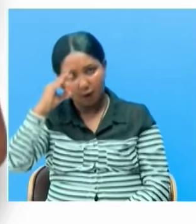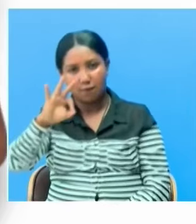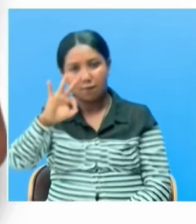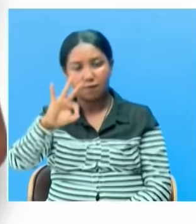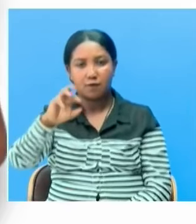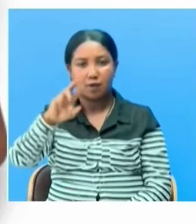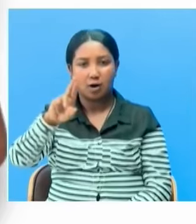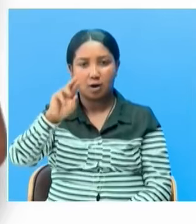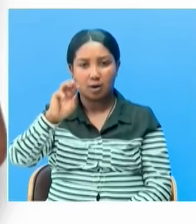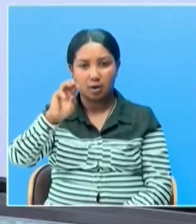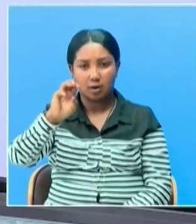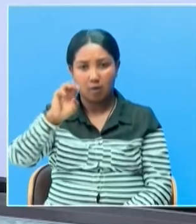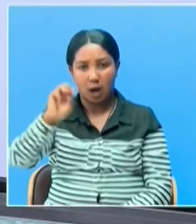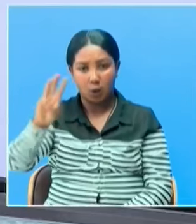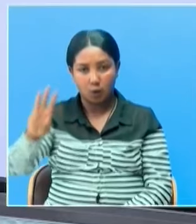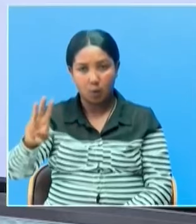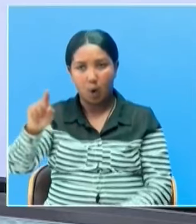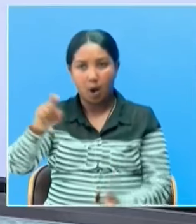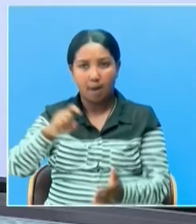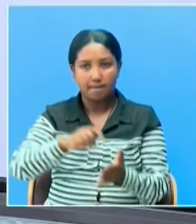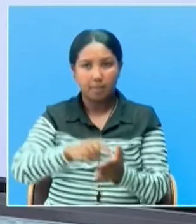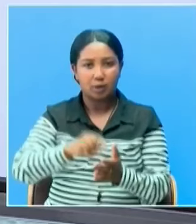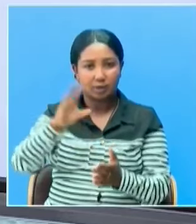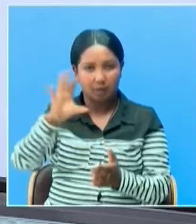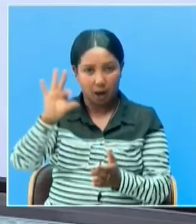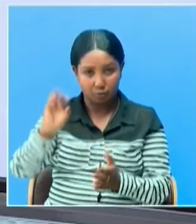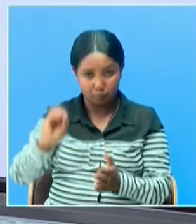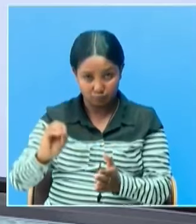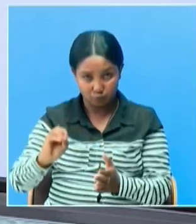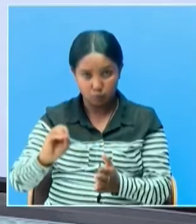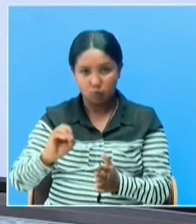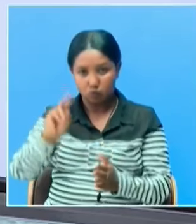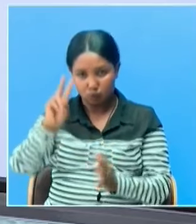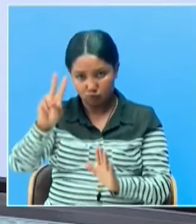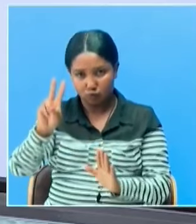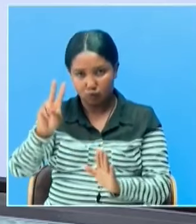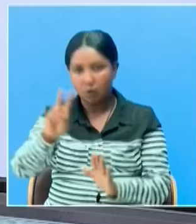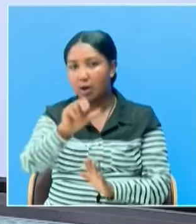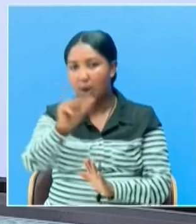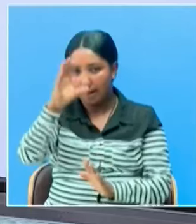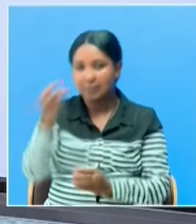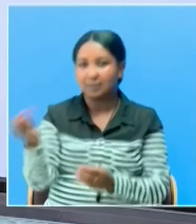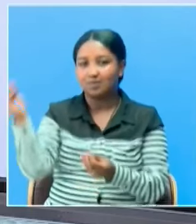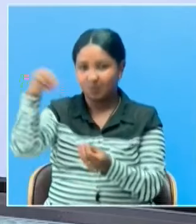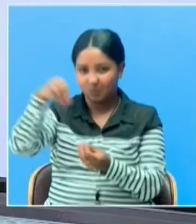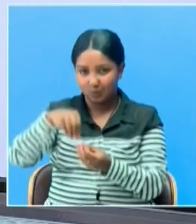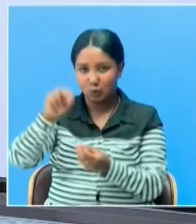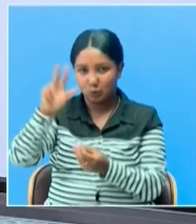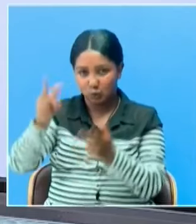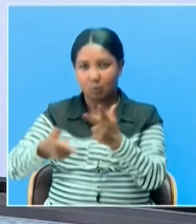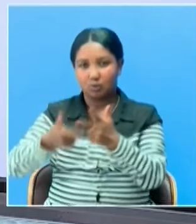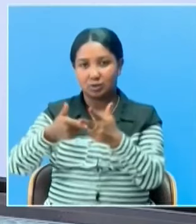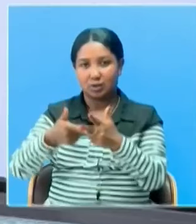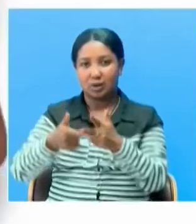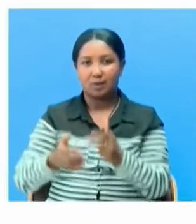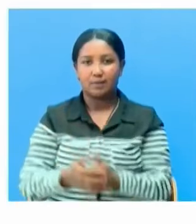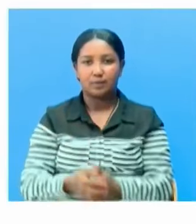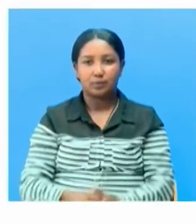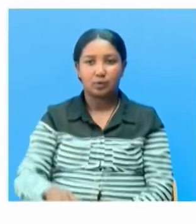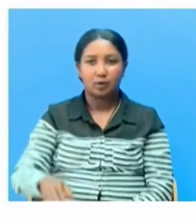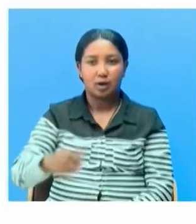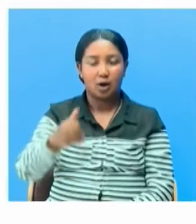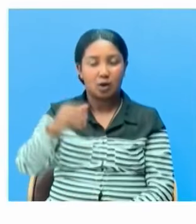1.90 meter. There are two. Let's say something about another person here. And